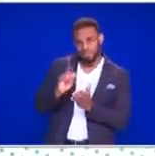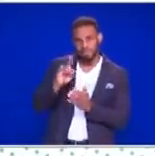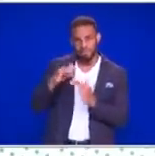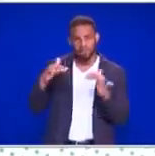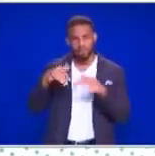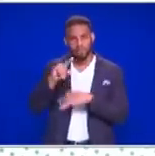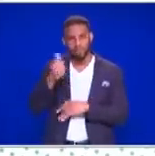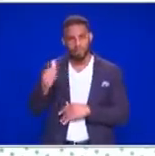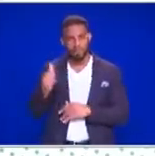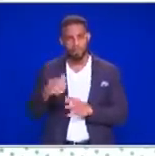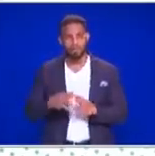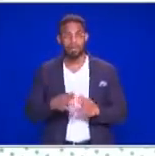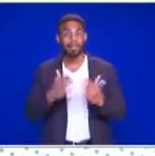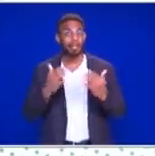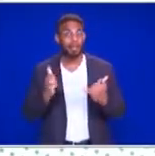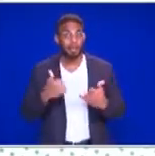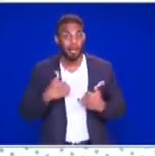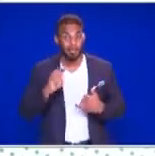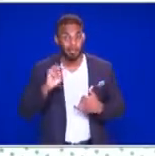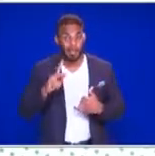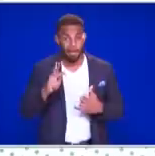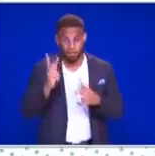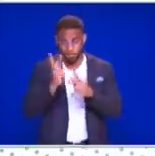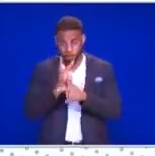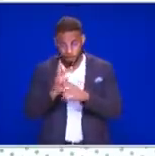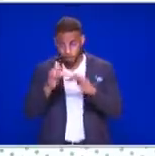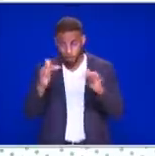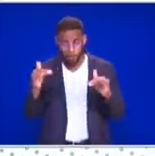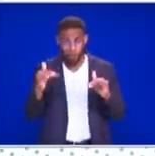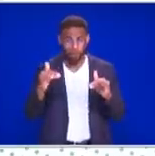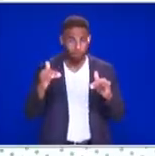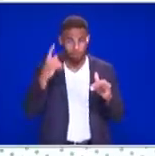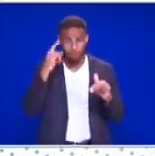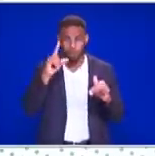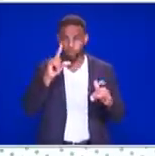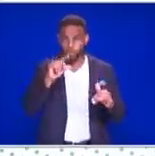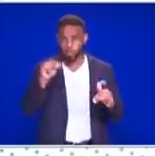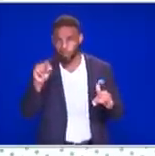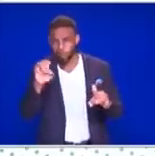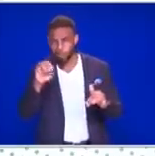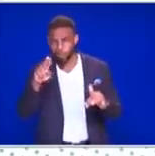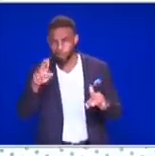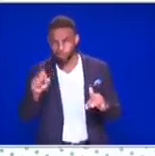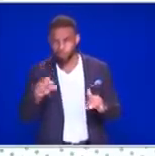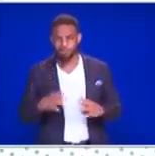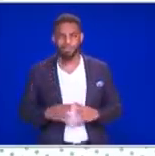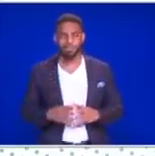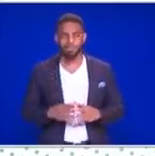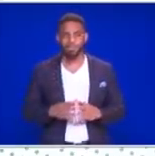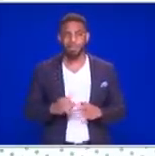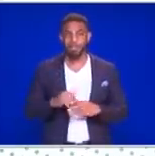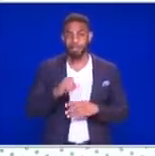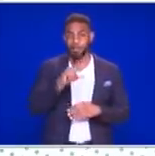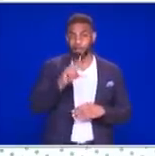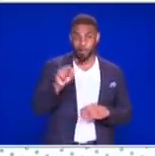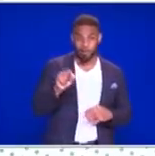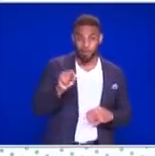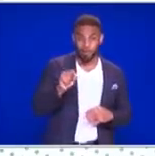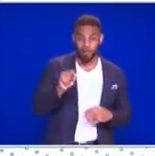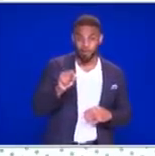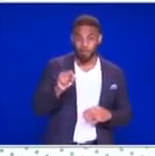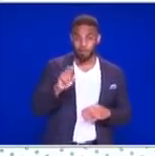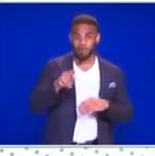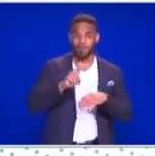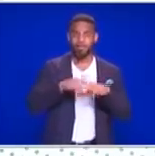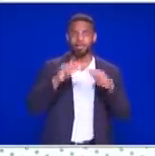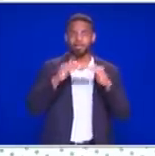2010. Now we have a map calculating the diversity index for the 2020 census. In 2020, at